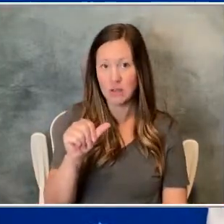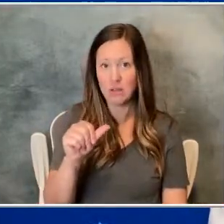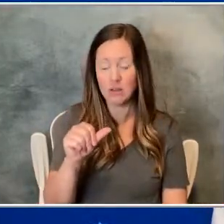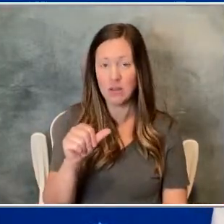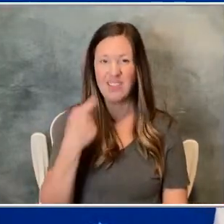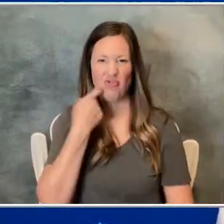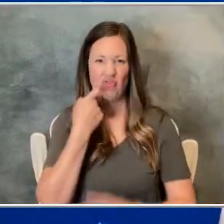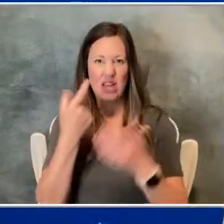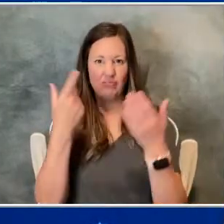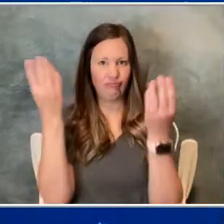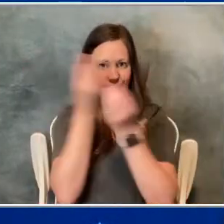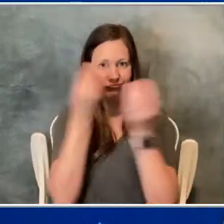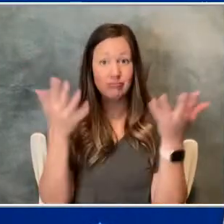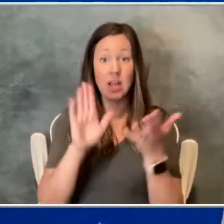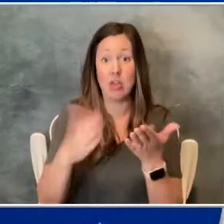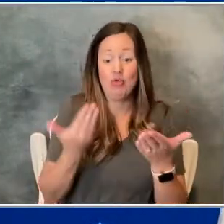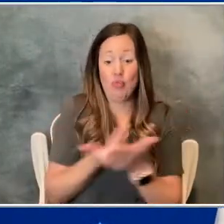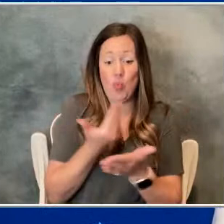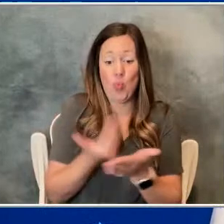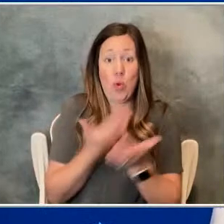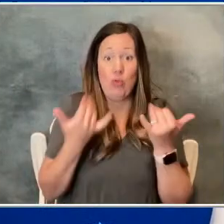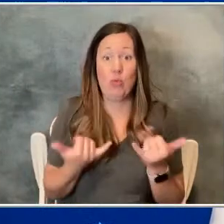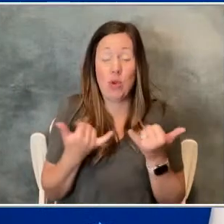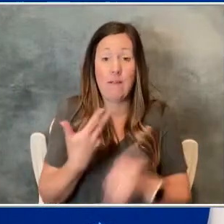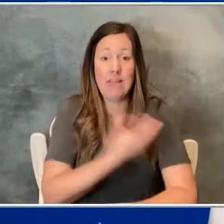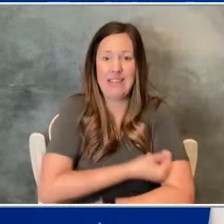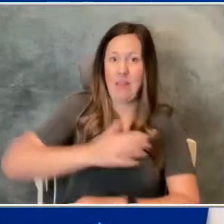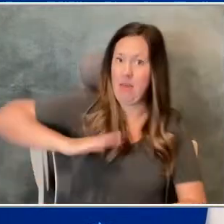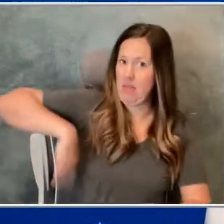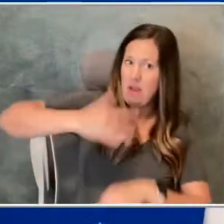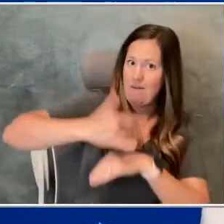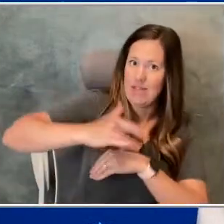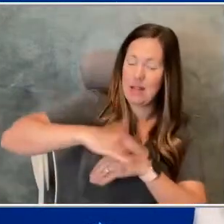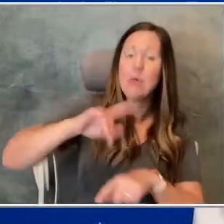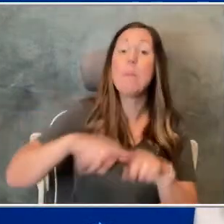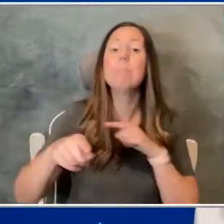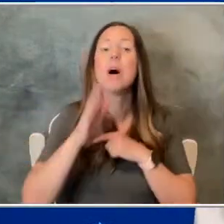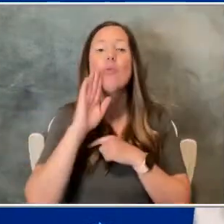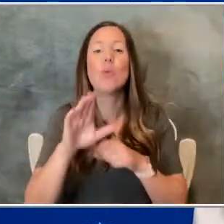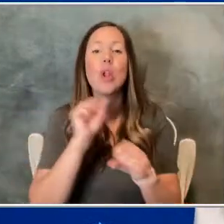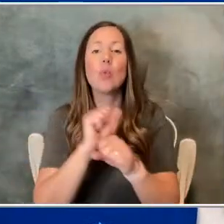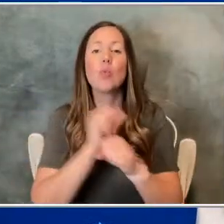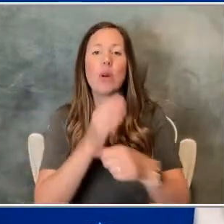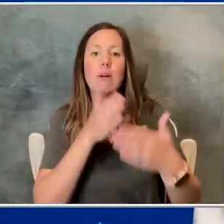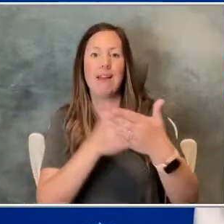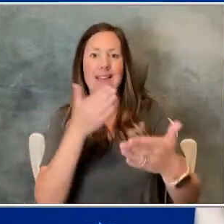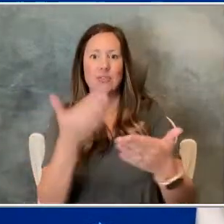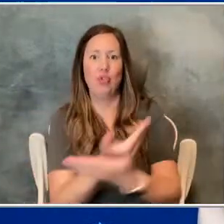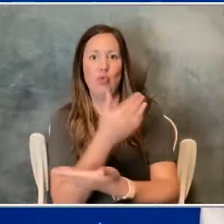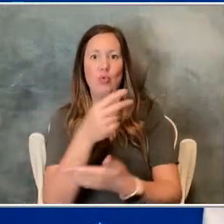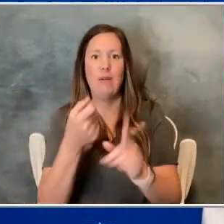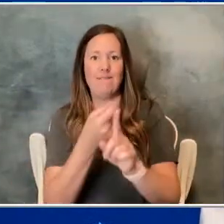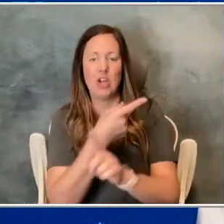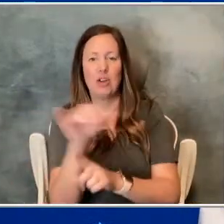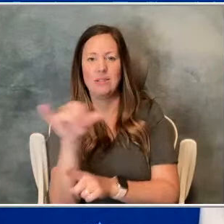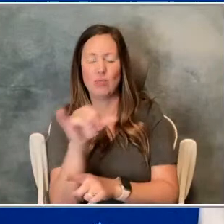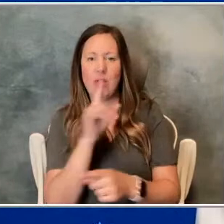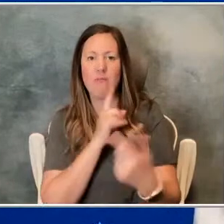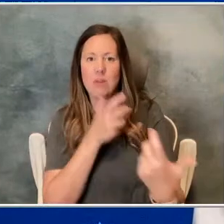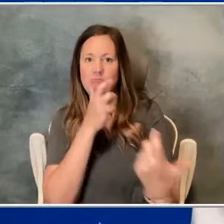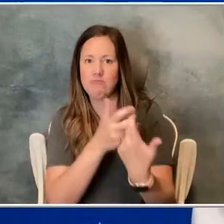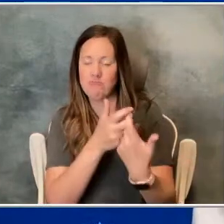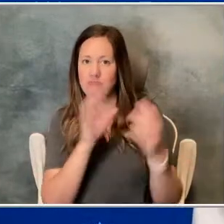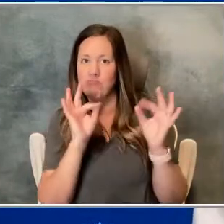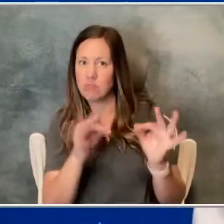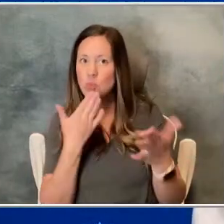newest vaccine, which is not available just yet, does work against this new variant as well. So that is good news. They said that